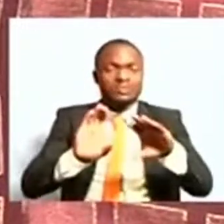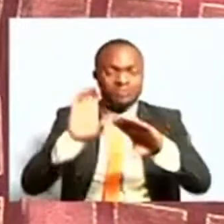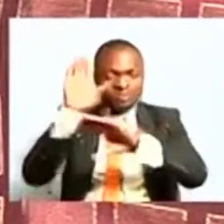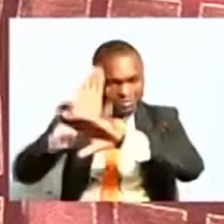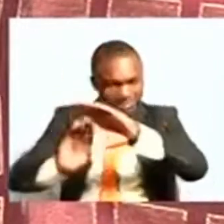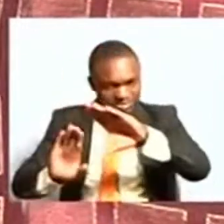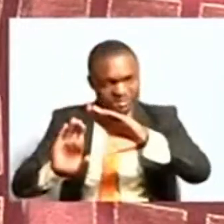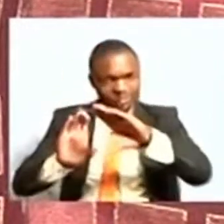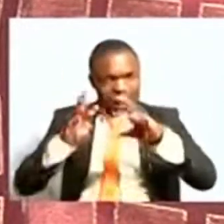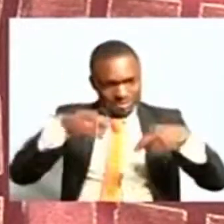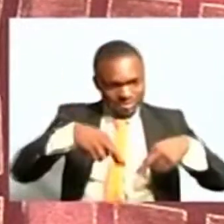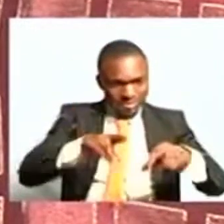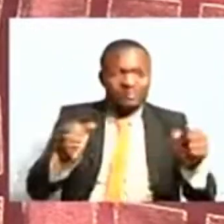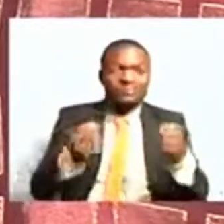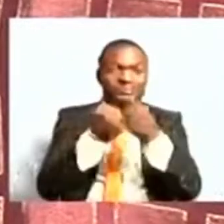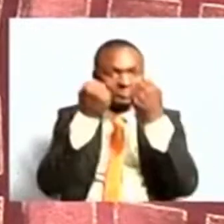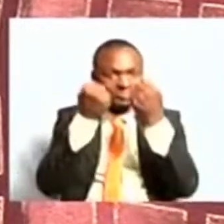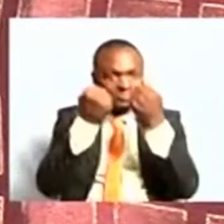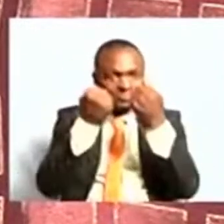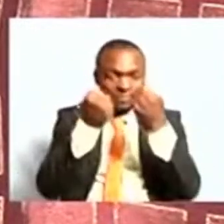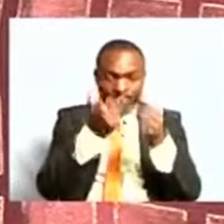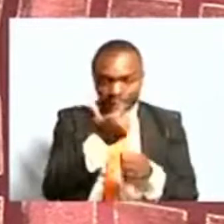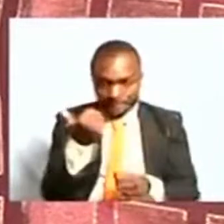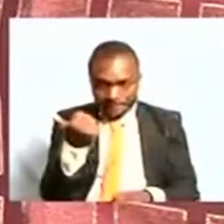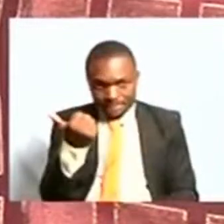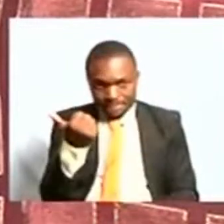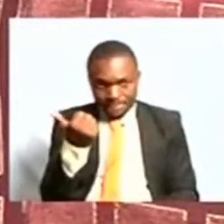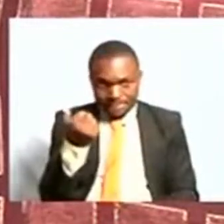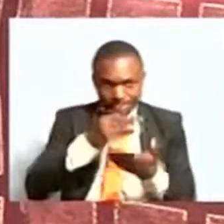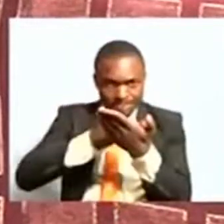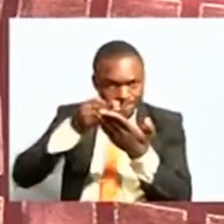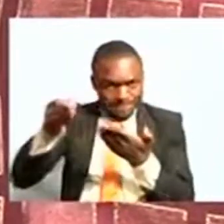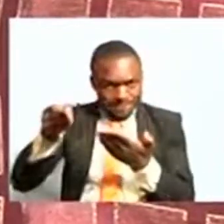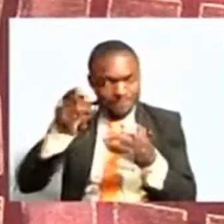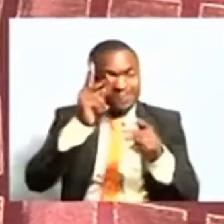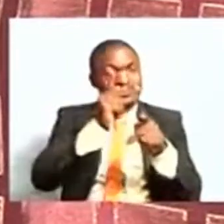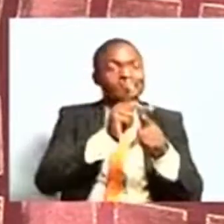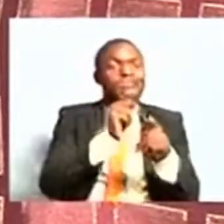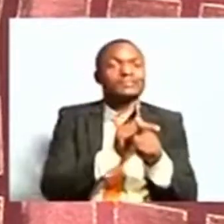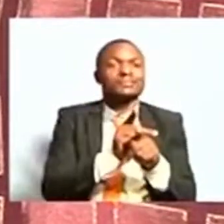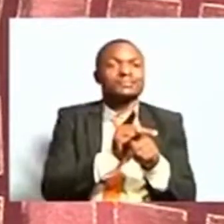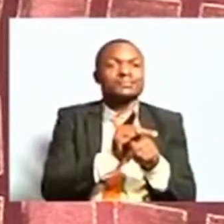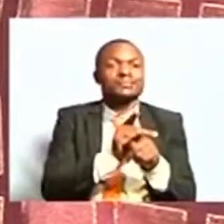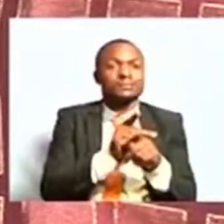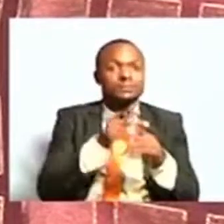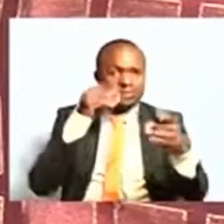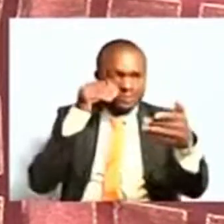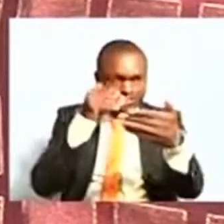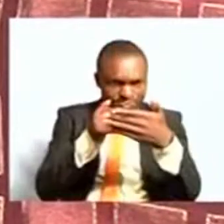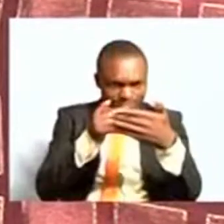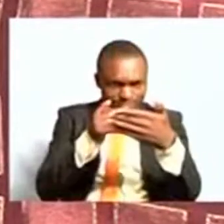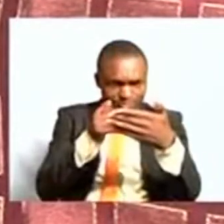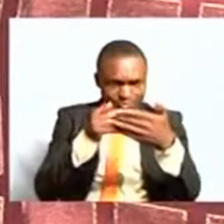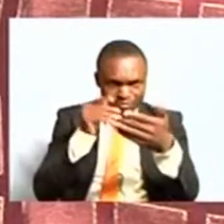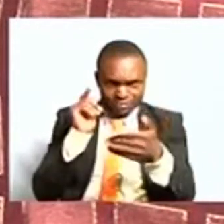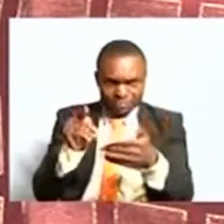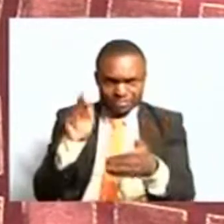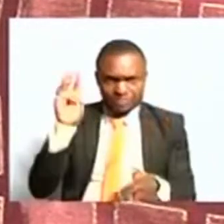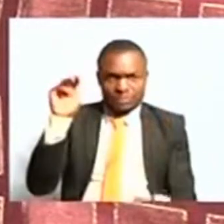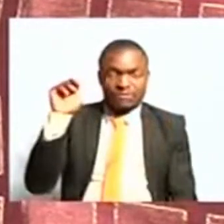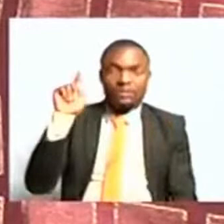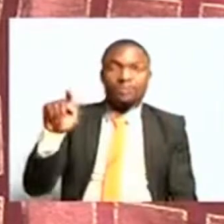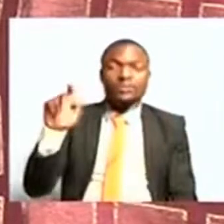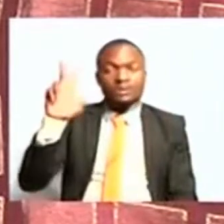of road traffic accidents. Another one is failing to keep to the near side. This one accounted for